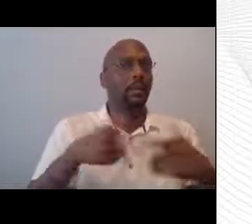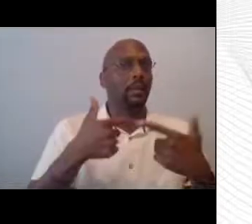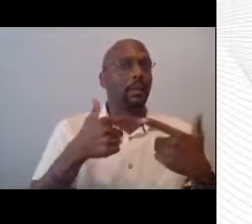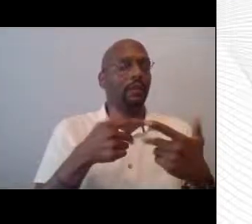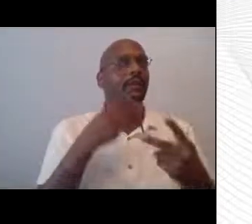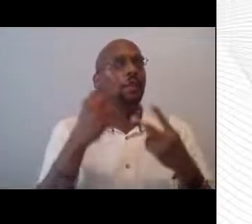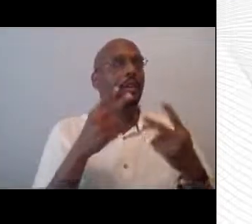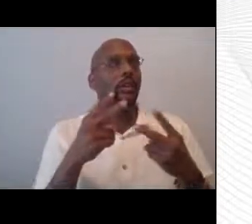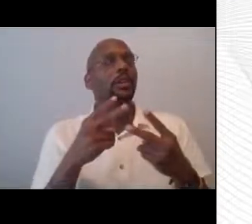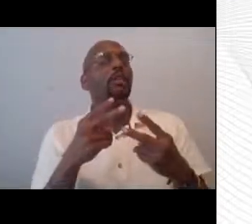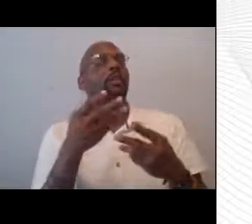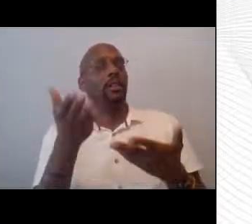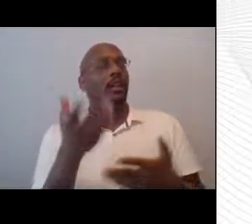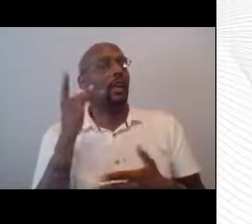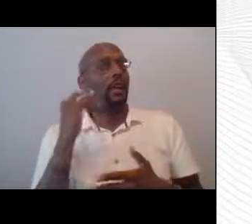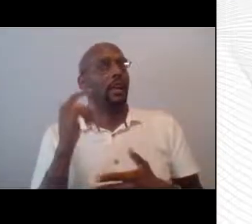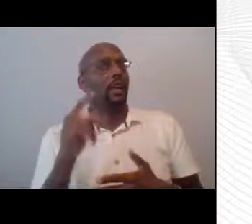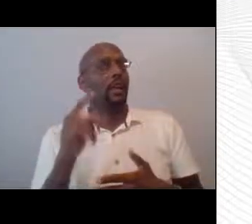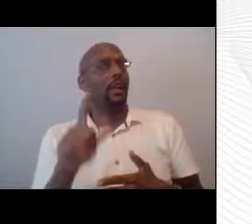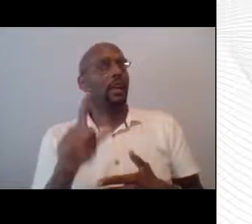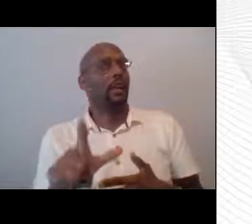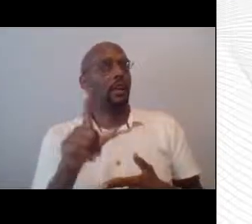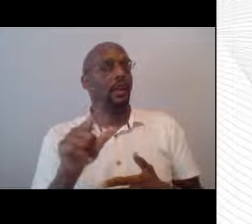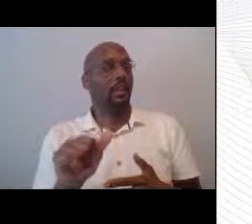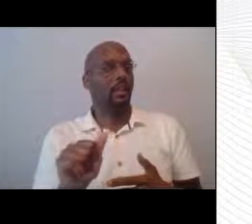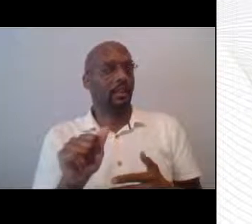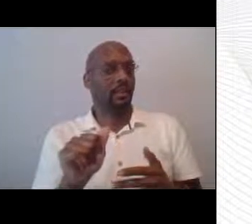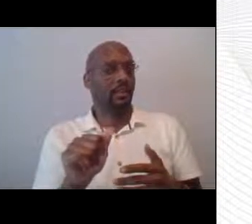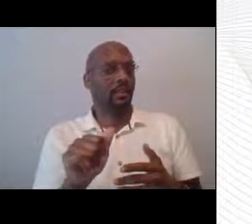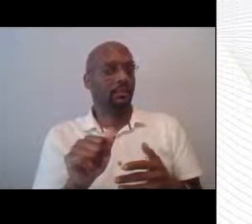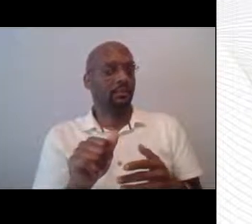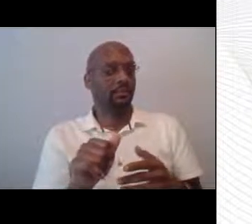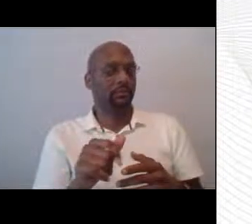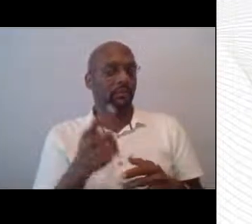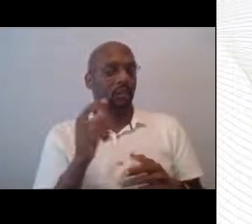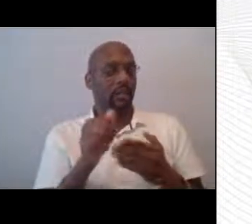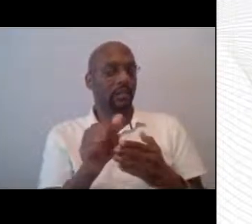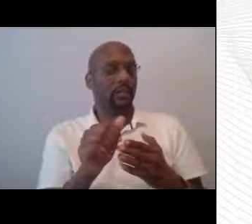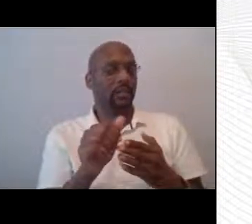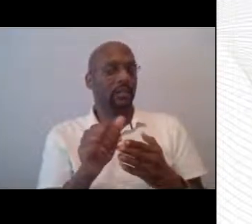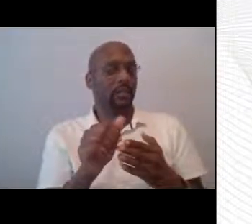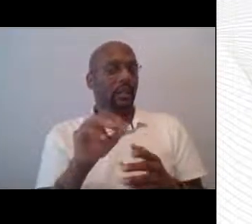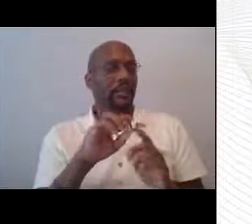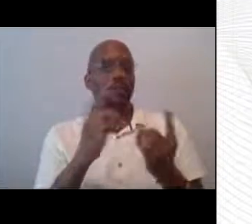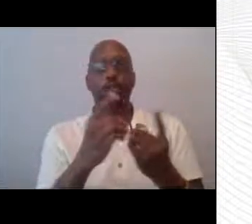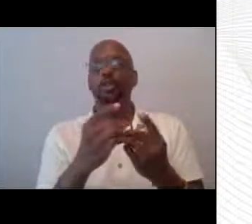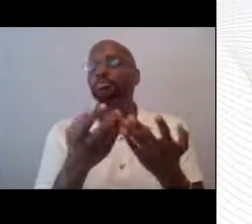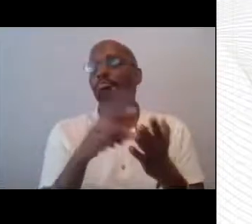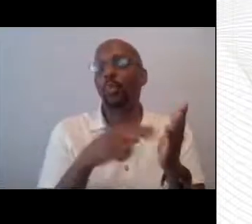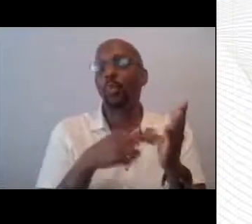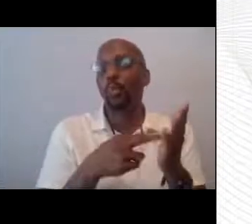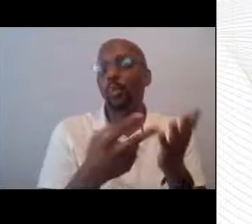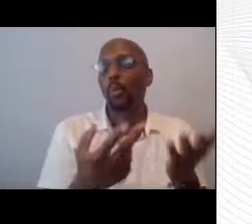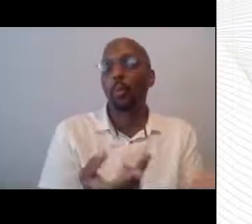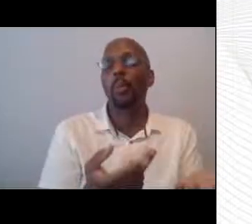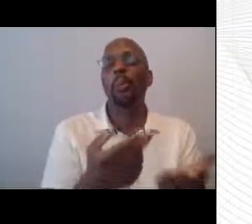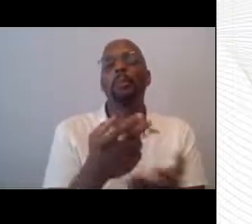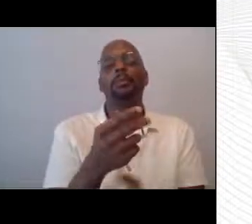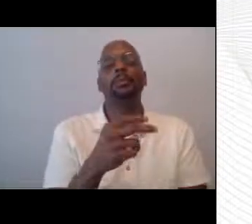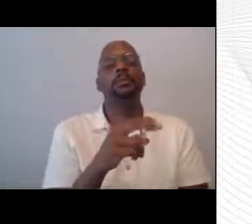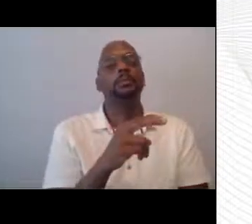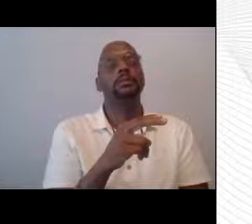Angeles. From being integral in the leadership of this new District 7 Metro Maintenance Region to